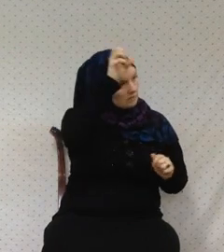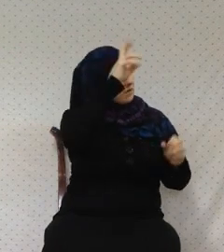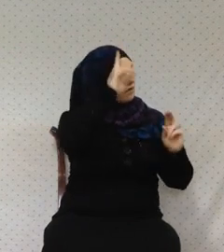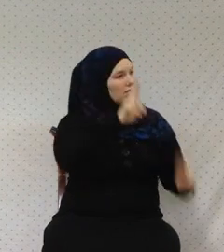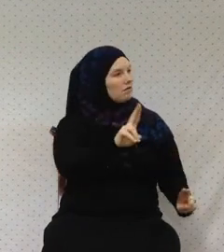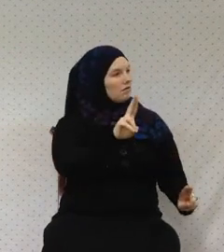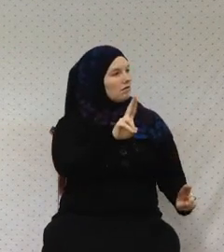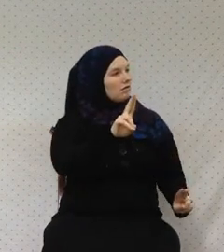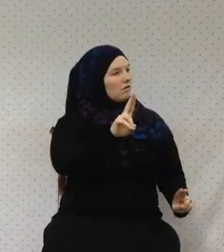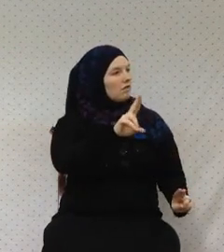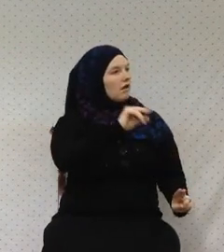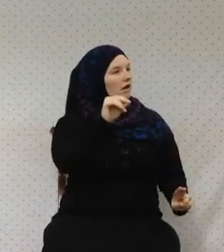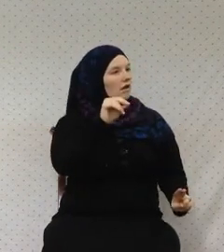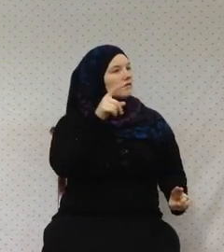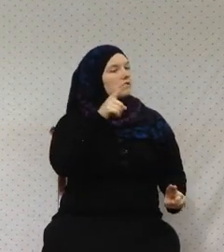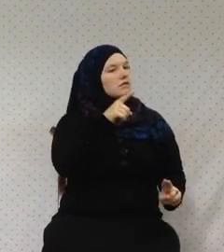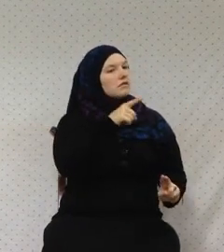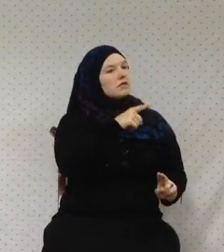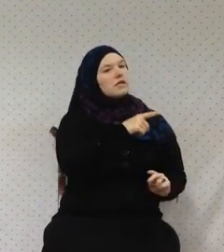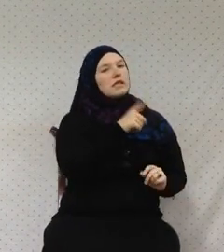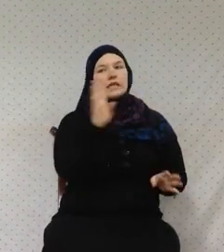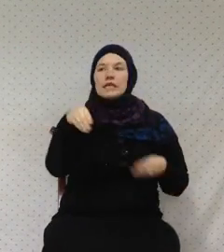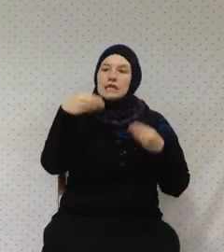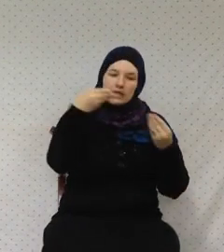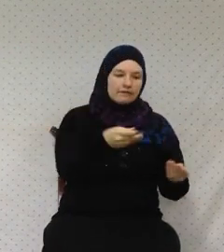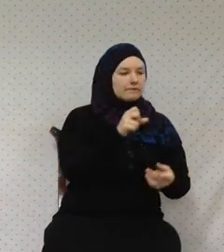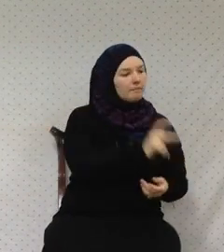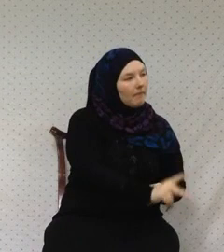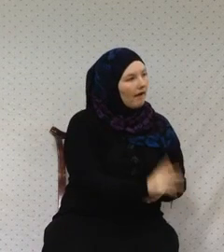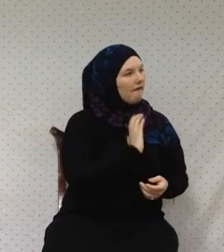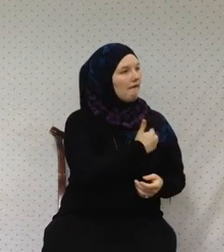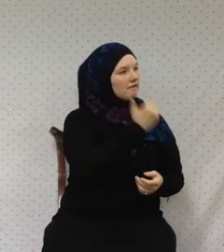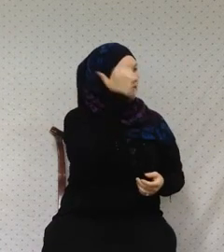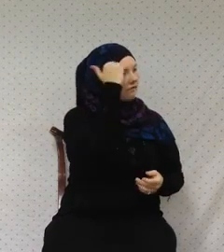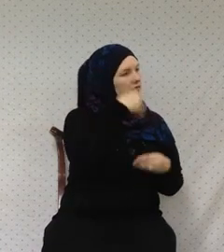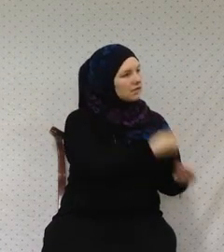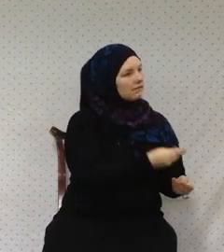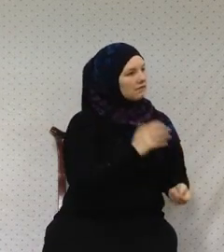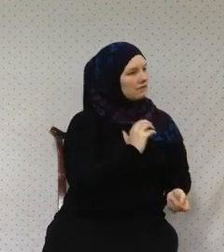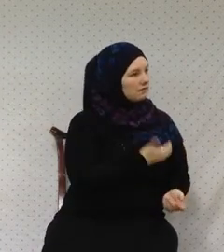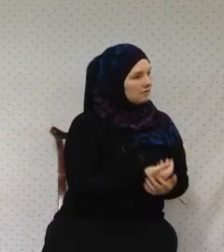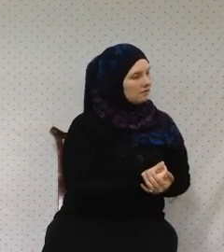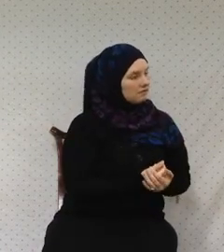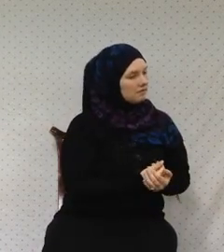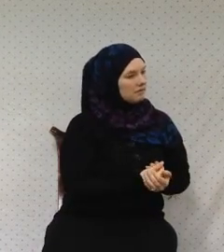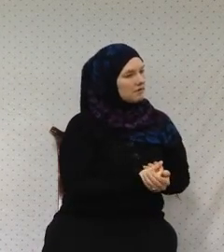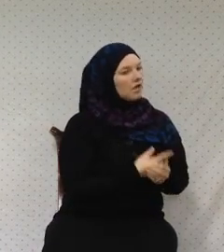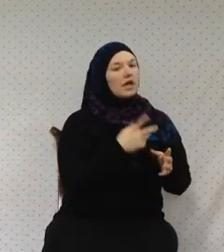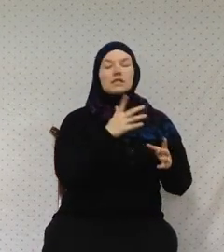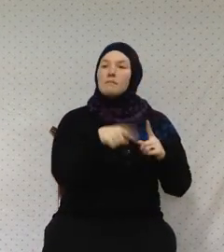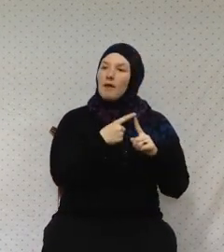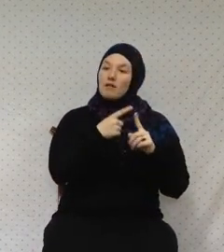knowledge, and He holds back with wisdom and knowledge. The matter is a matter of